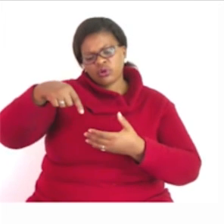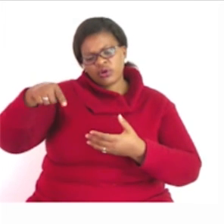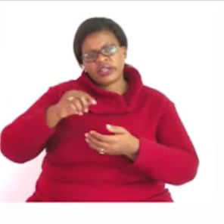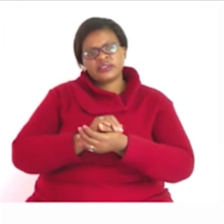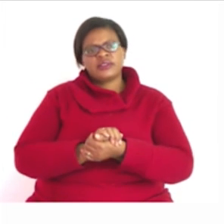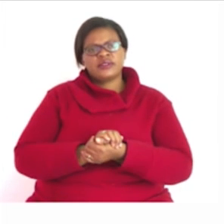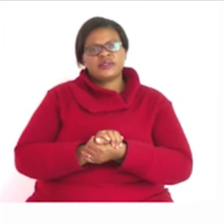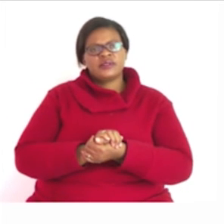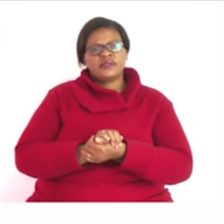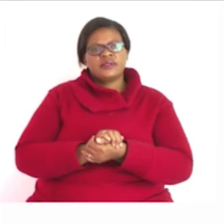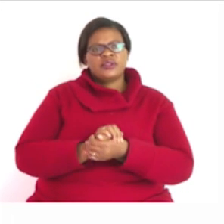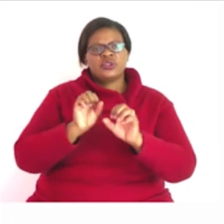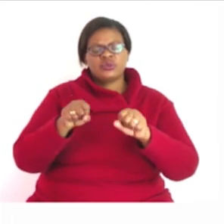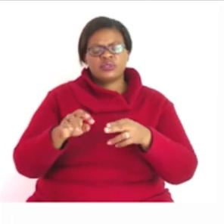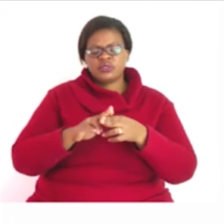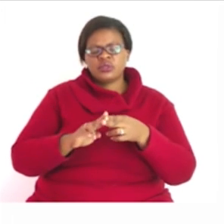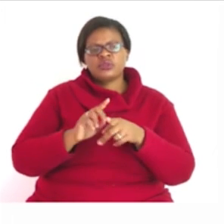And take your time and